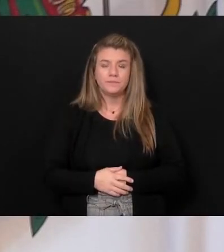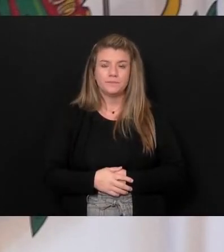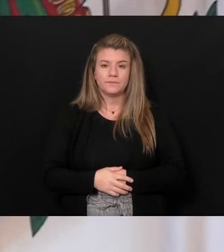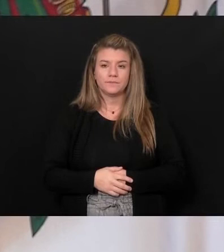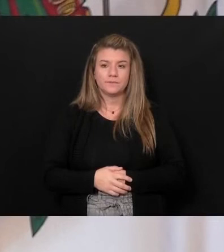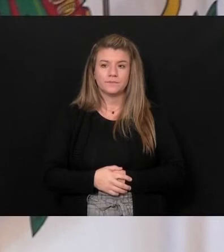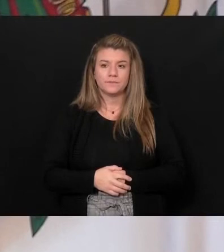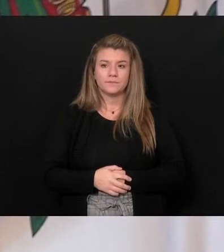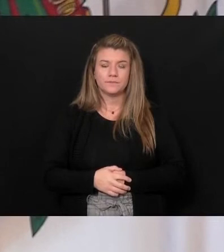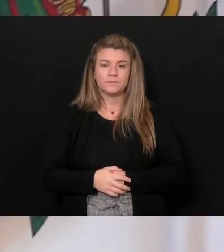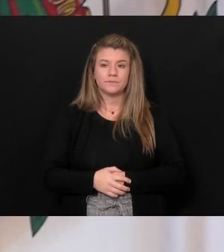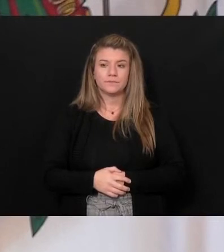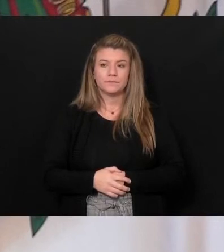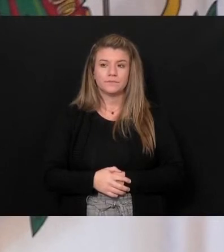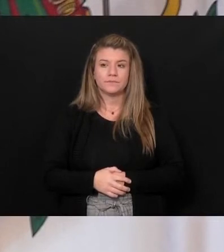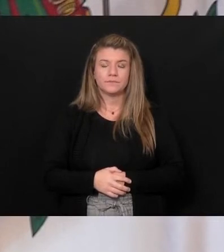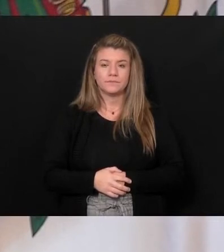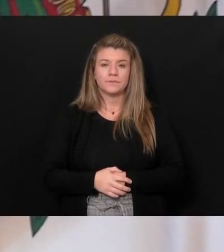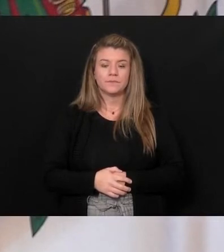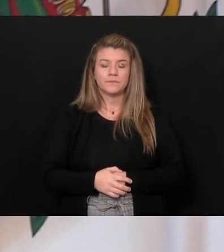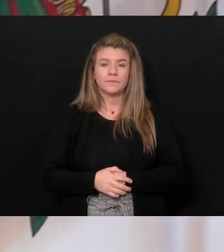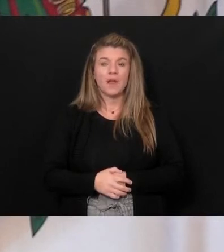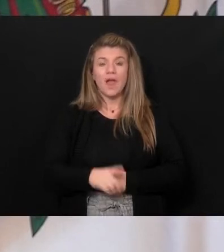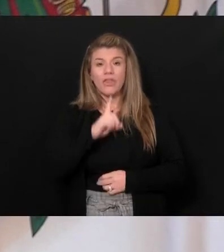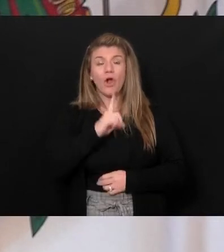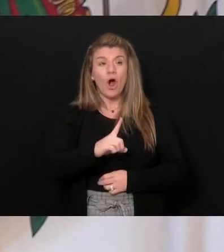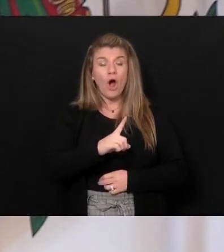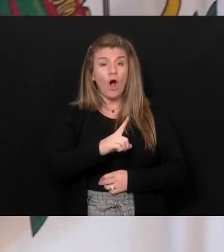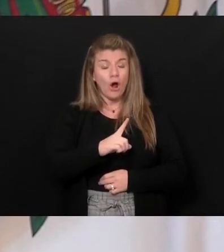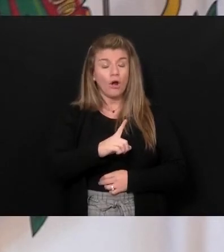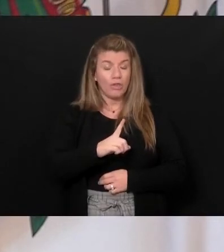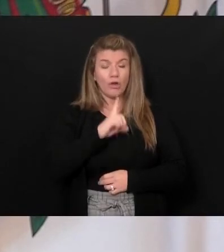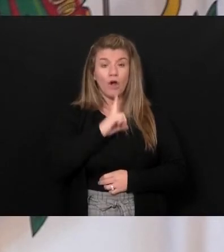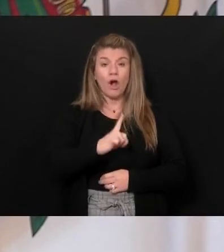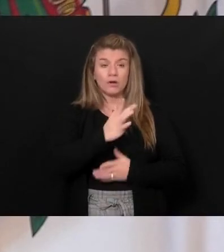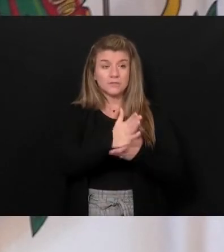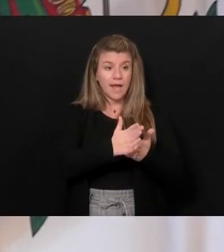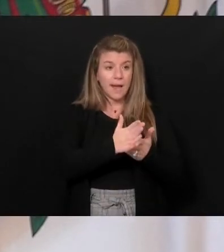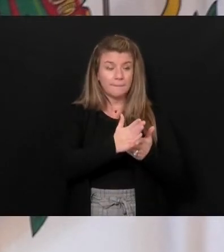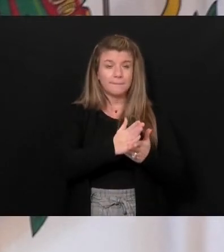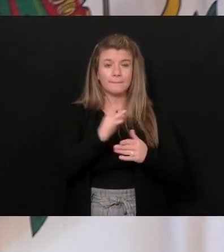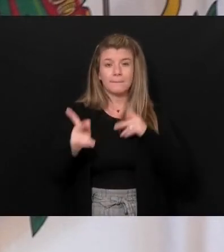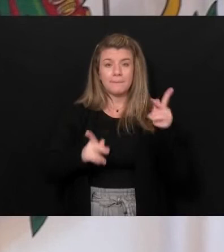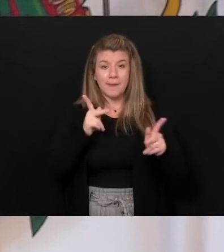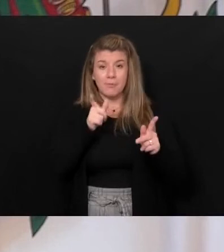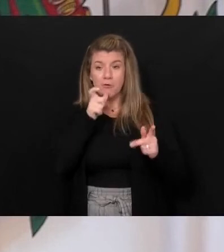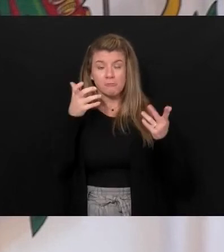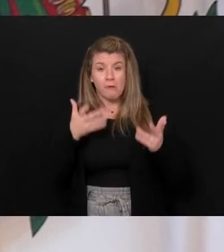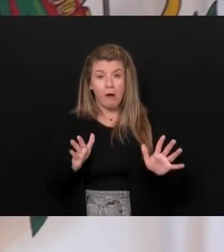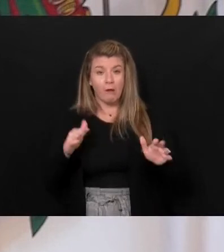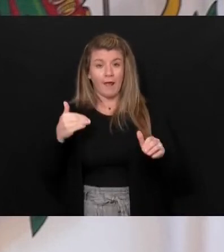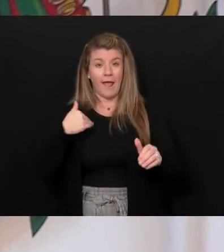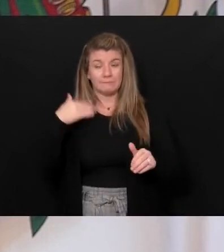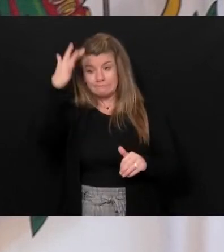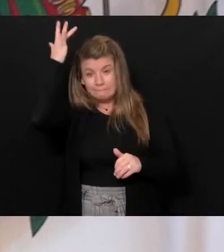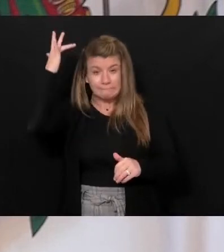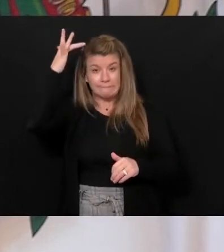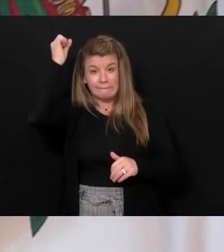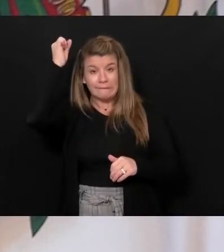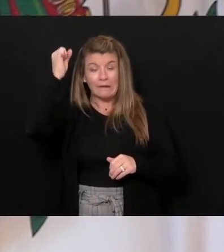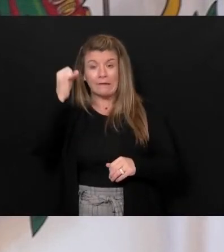is, you know, there are those of us that have white hair and have been around a long time,